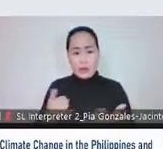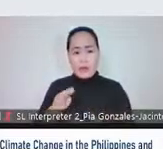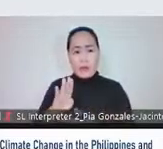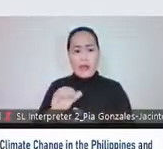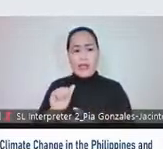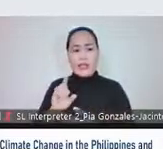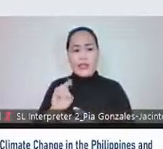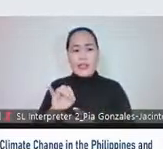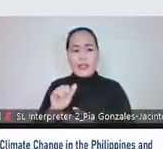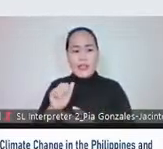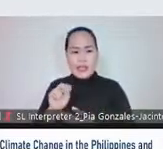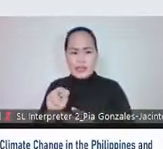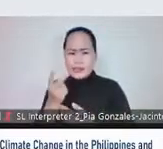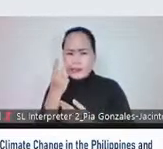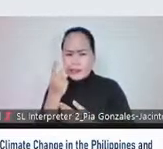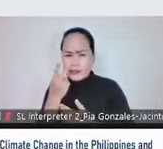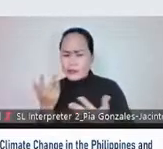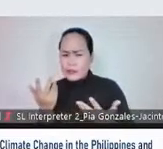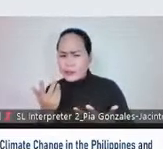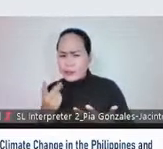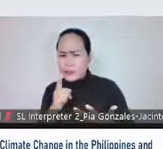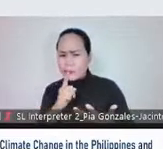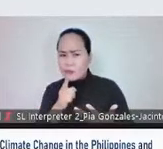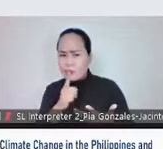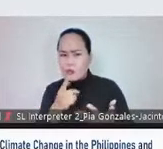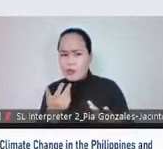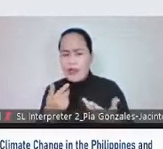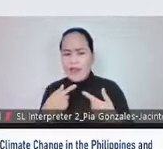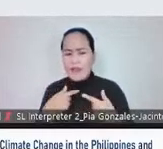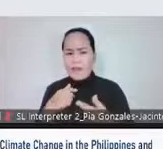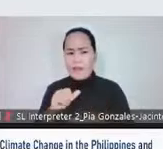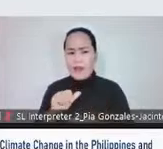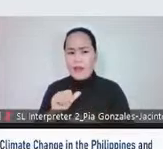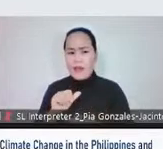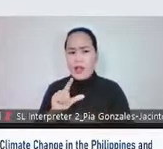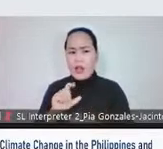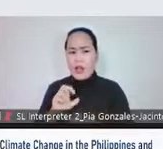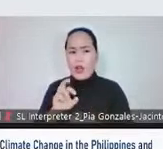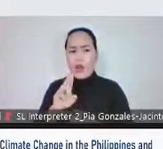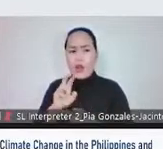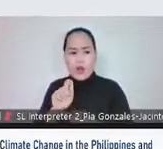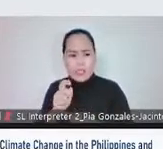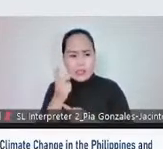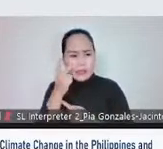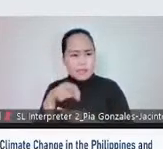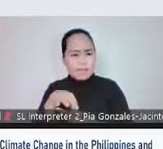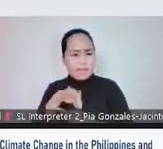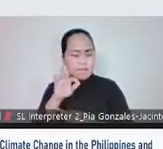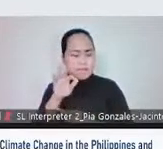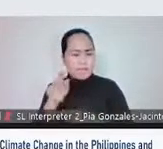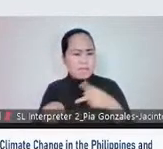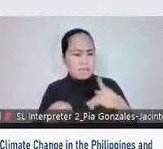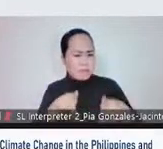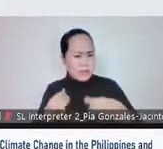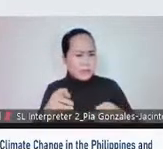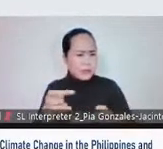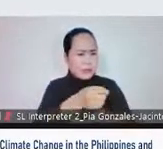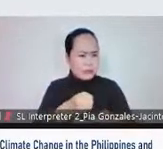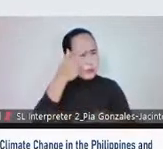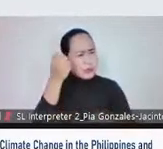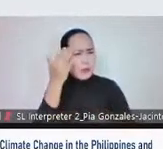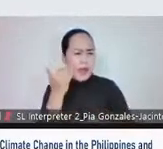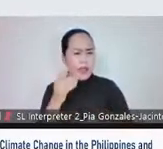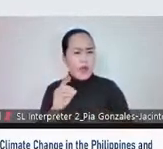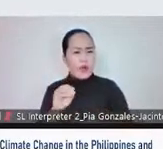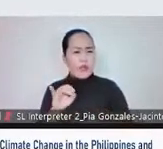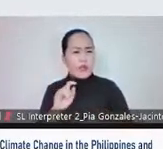Badian. And we're, of course, constantly alert now to finding more because people collect them because they think they're oddities and perhaps